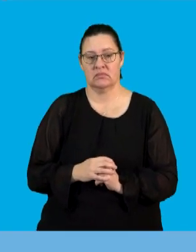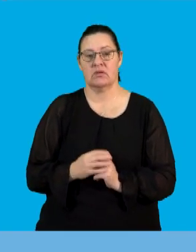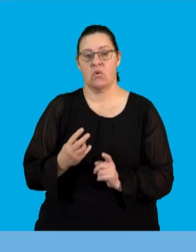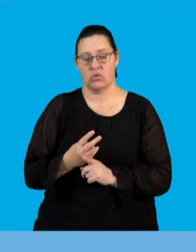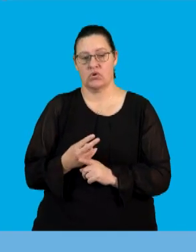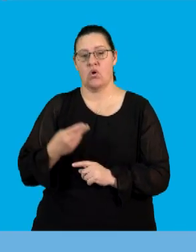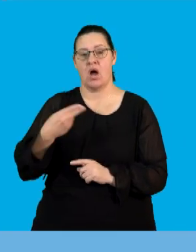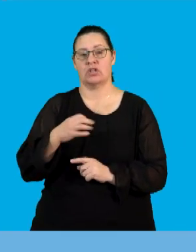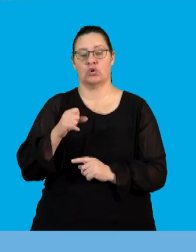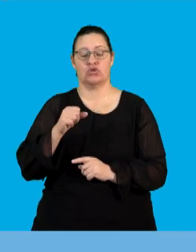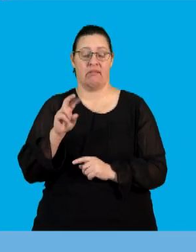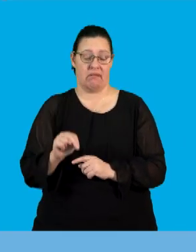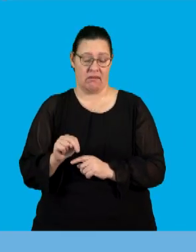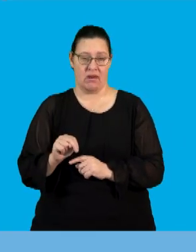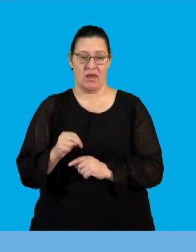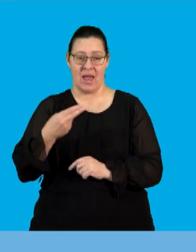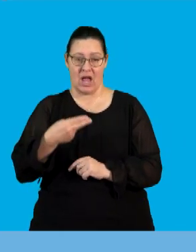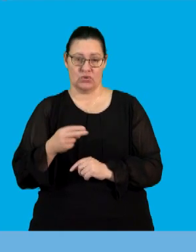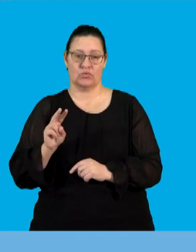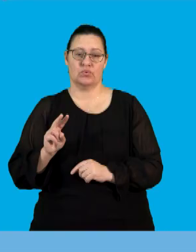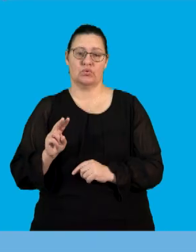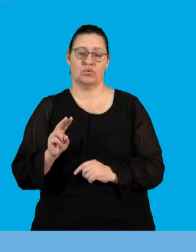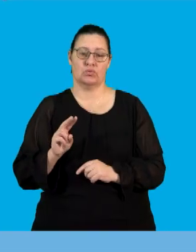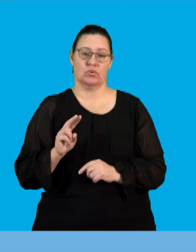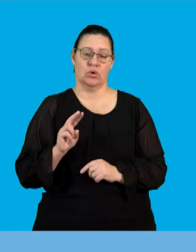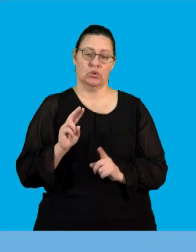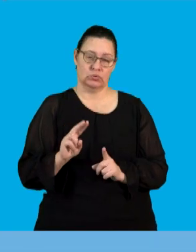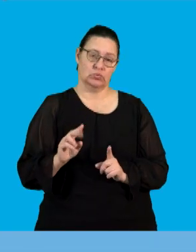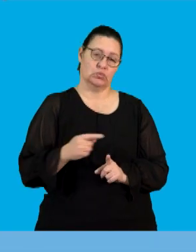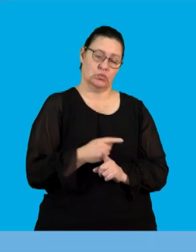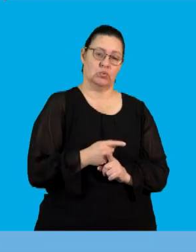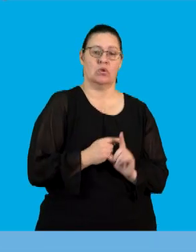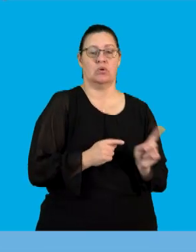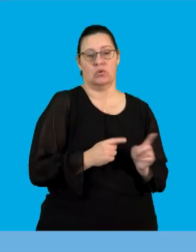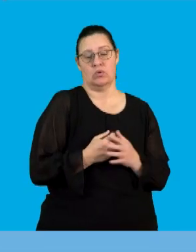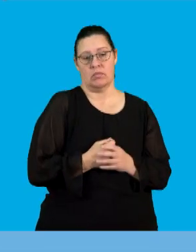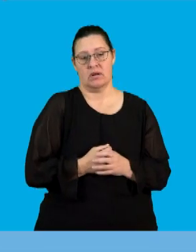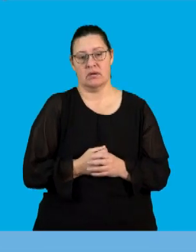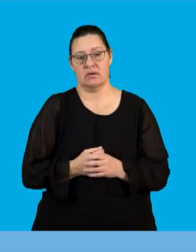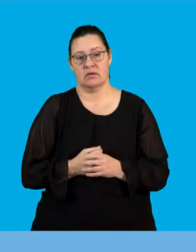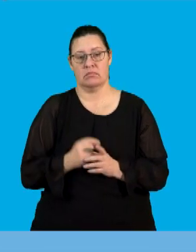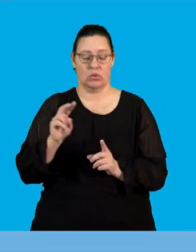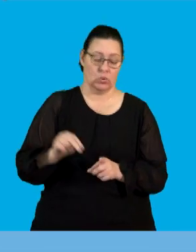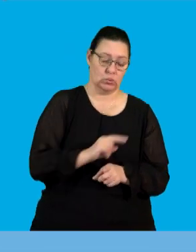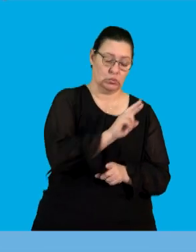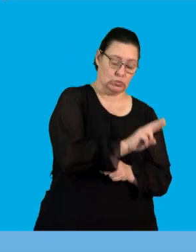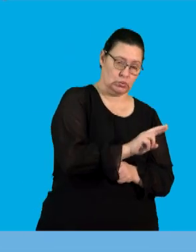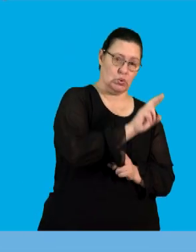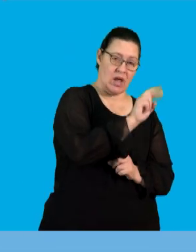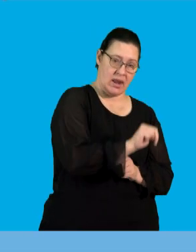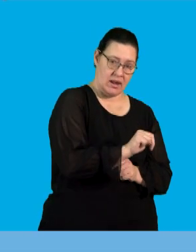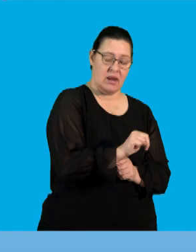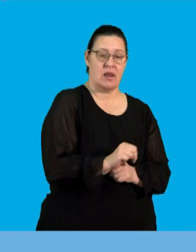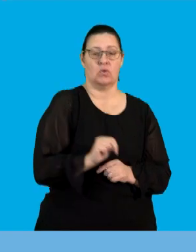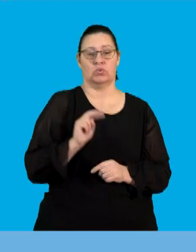for the hydrogen. So it's going to be 2 multiplied by the 1 for nitrogen and 2 multiplied by the 4 for hydrogen. So in this compound, we